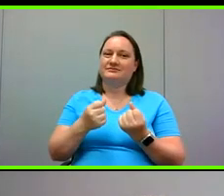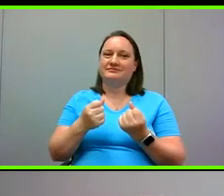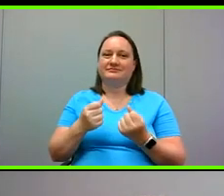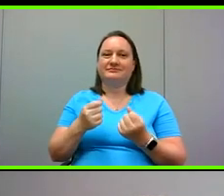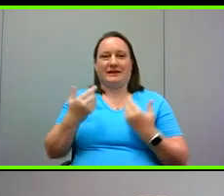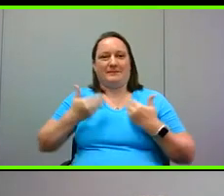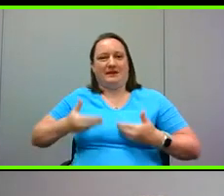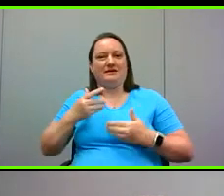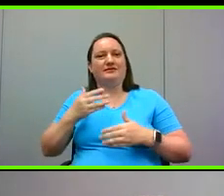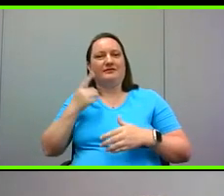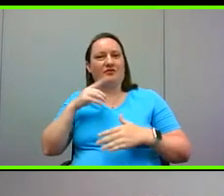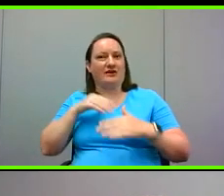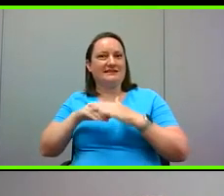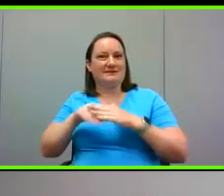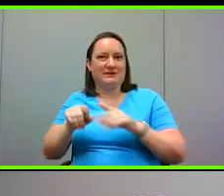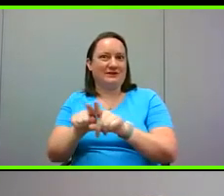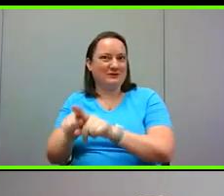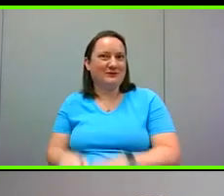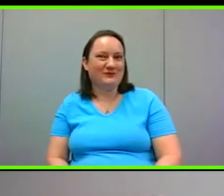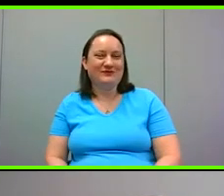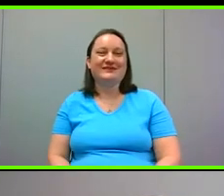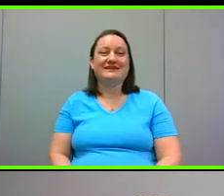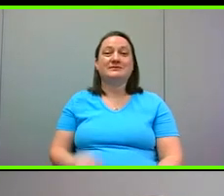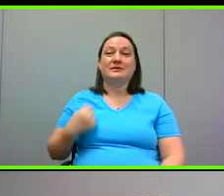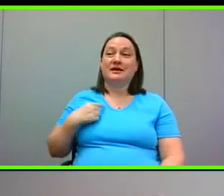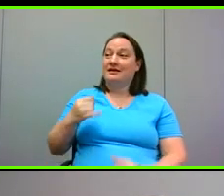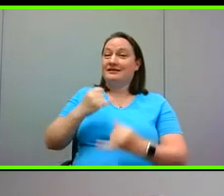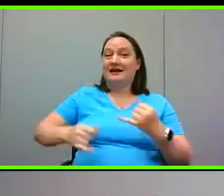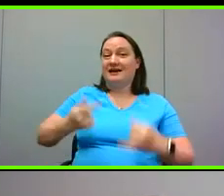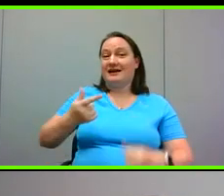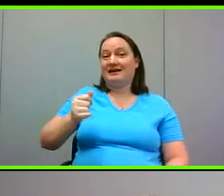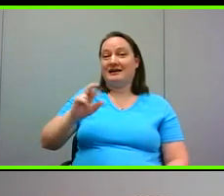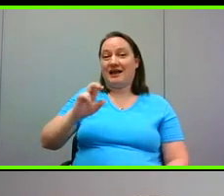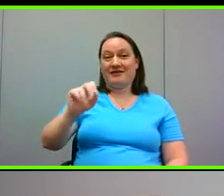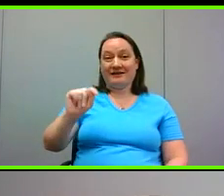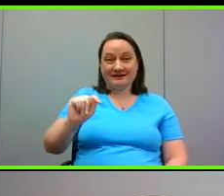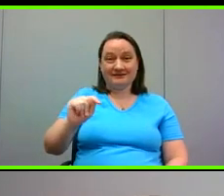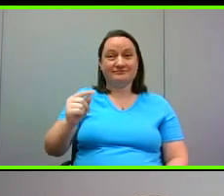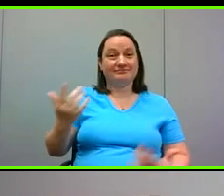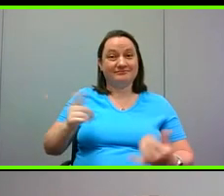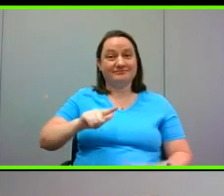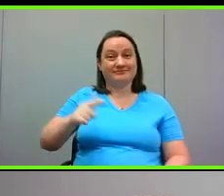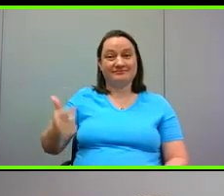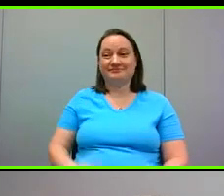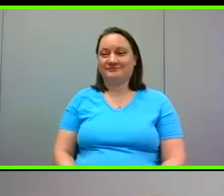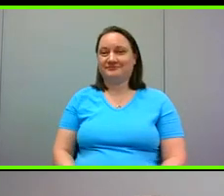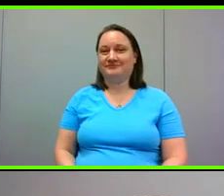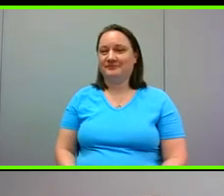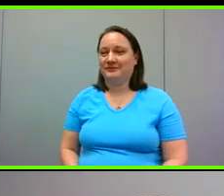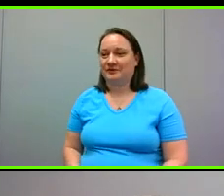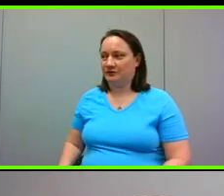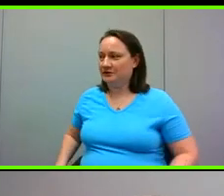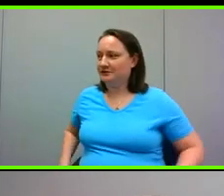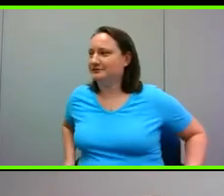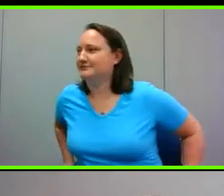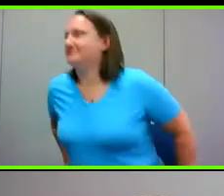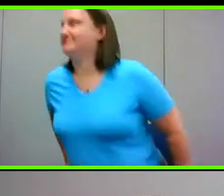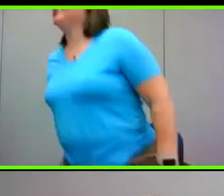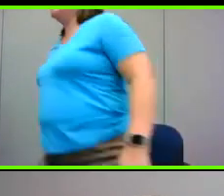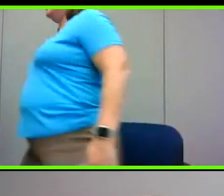So. And we saved Garrett for last. Garrett? Yes, indeed. Thank you very much, Laura.